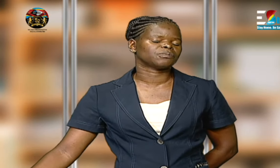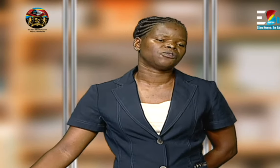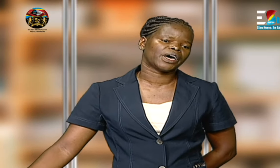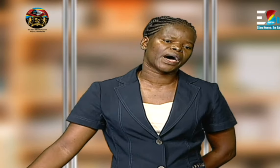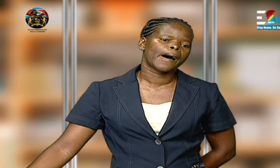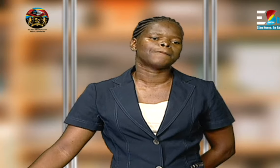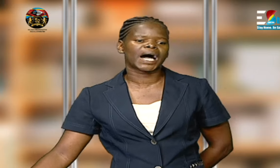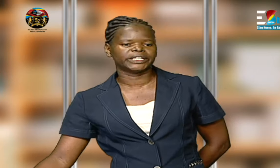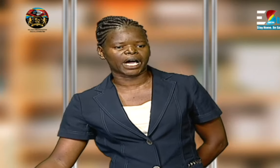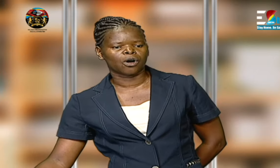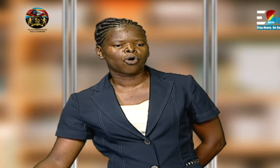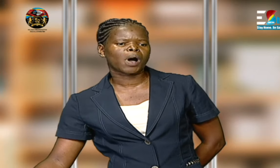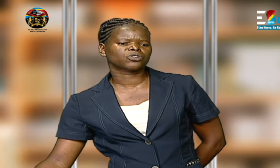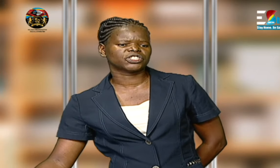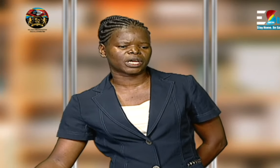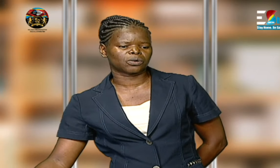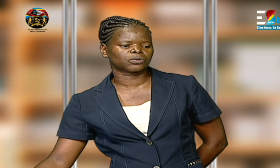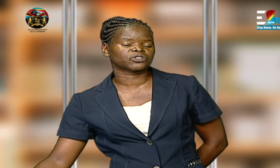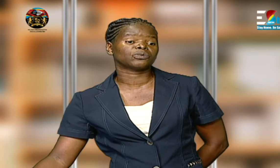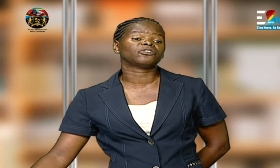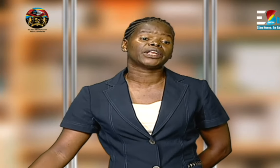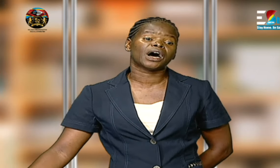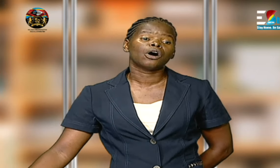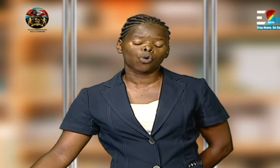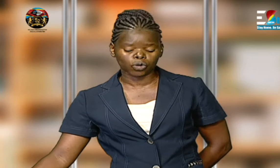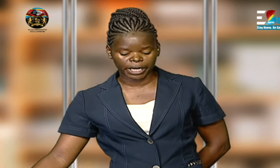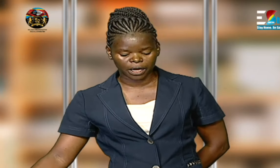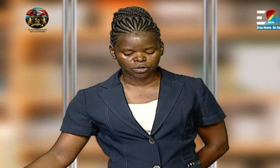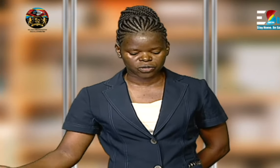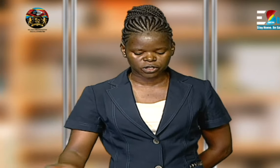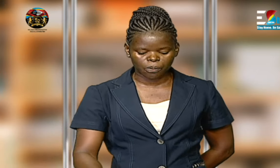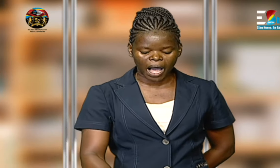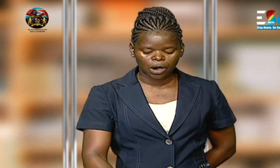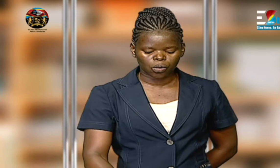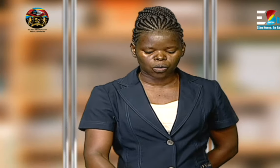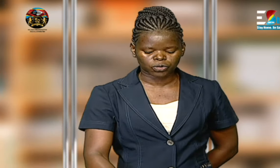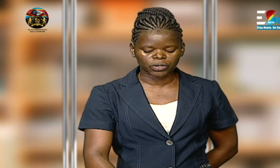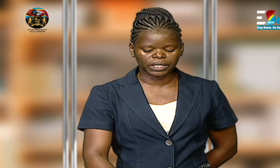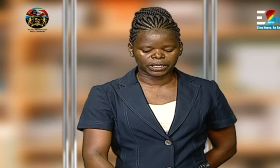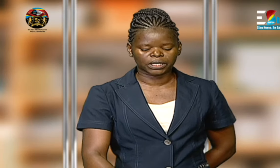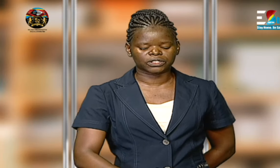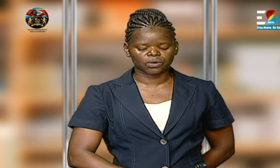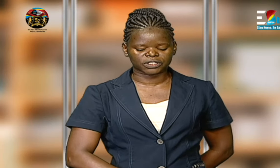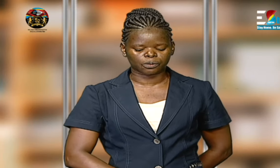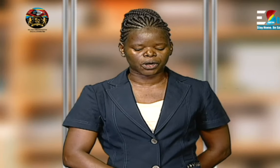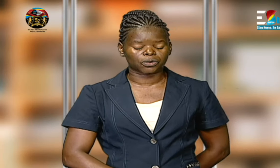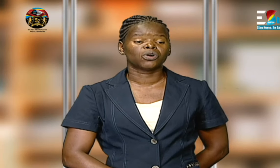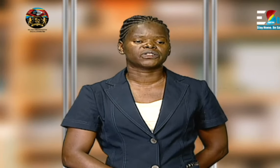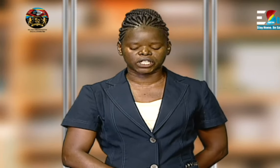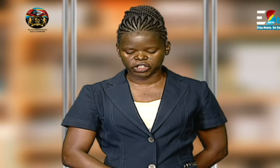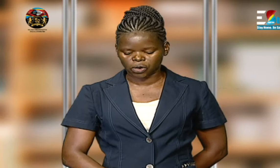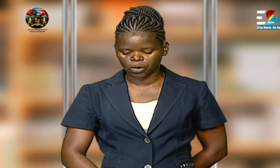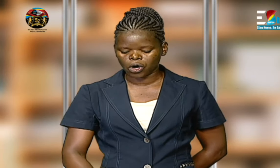ungasho ukuthi banifana badla uma kushintsha lokho ukuthi umfana udla losho ukuthi loba uguqukile ngiso ke